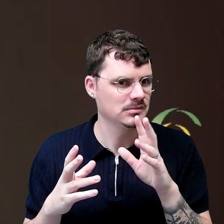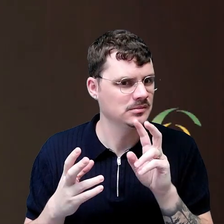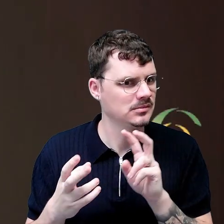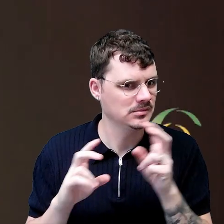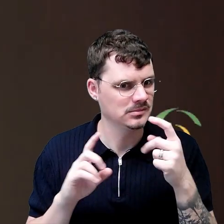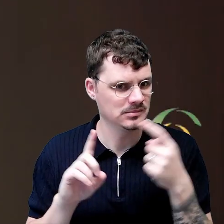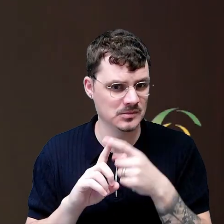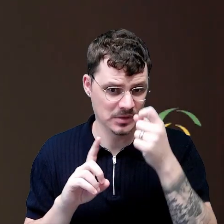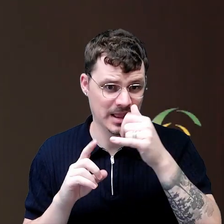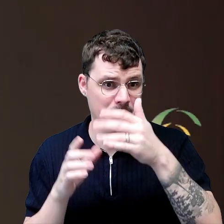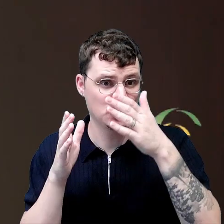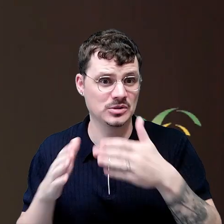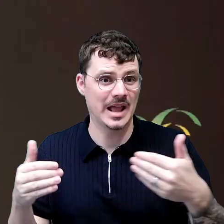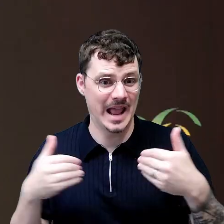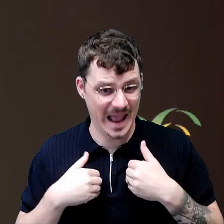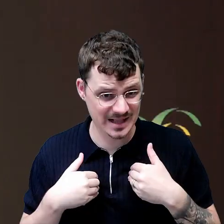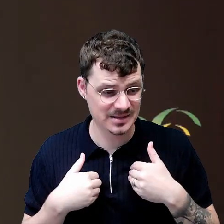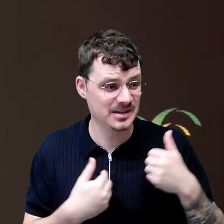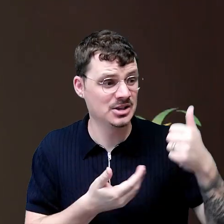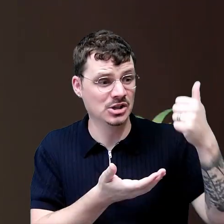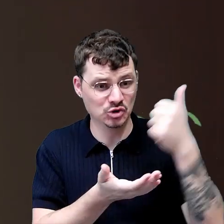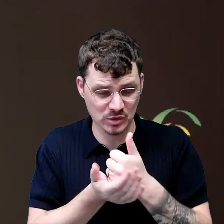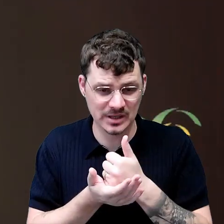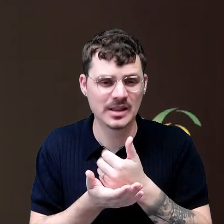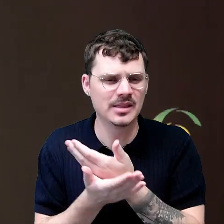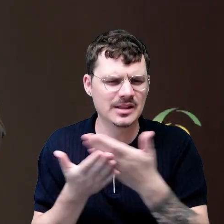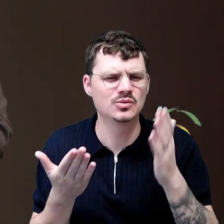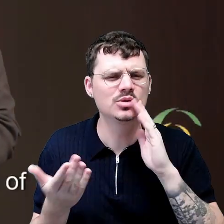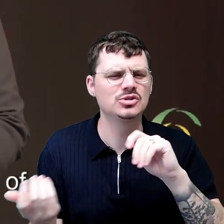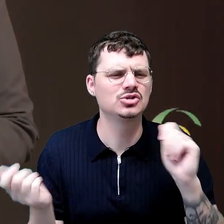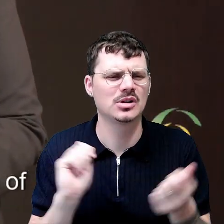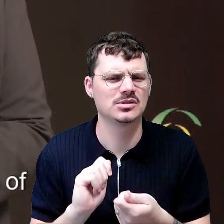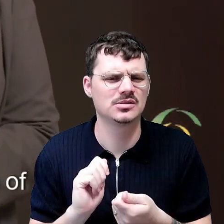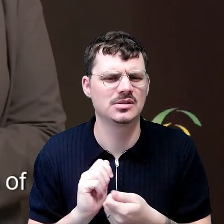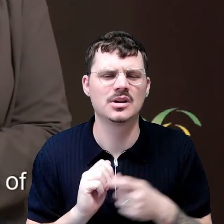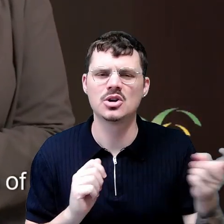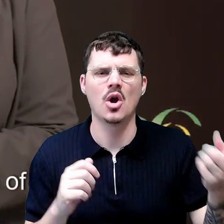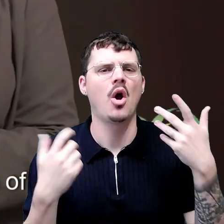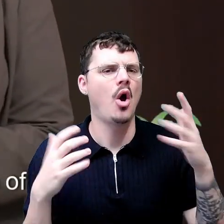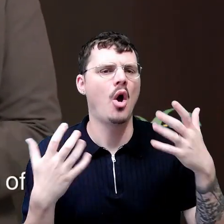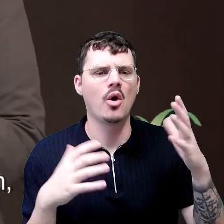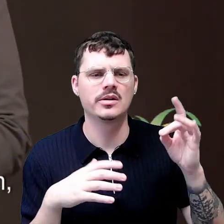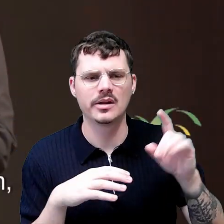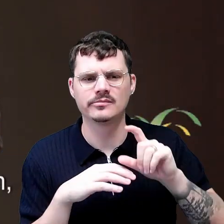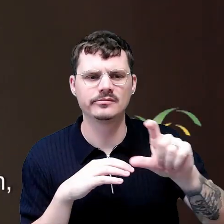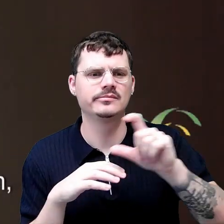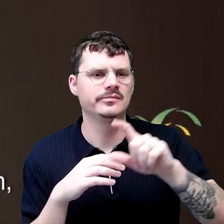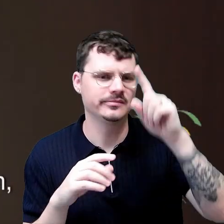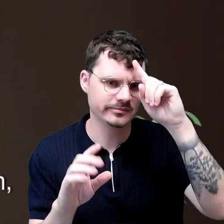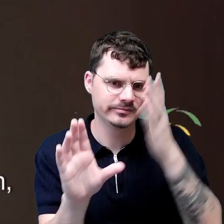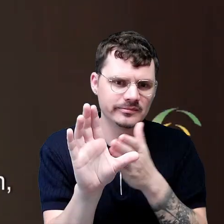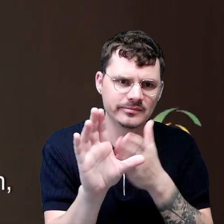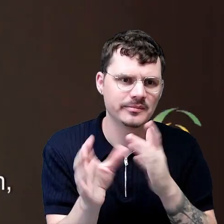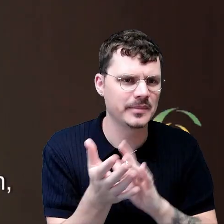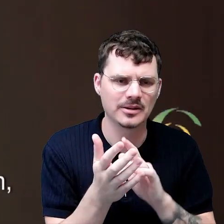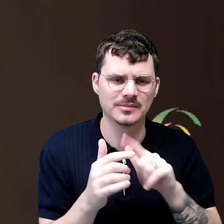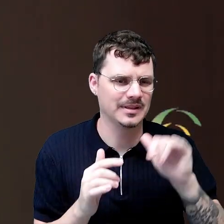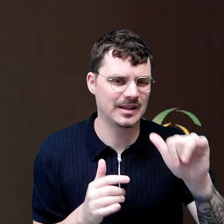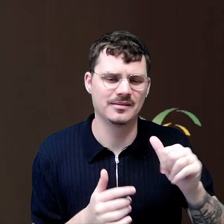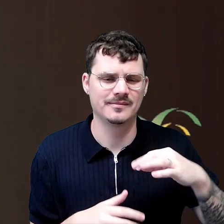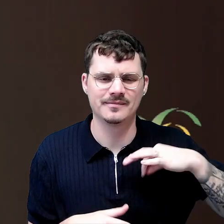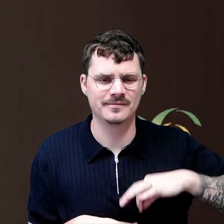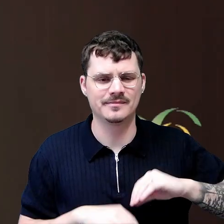when a person has it and they get treated, things change. He'd already been heaped up with a bunch of psychotropics that didn't do a thing for